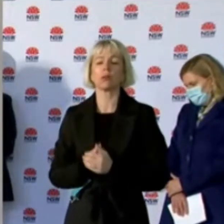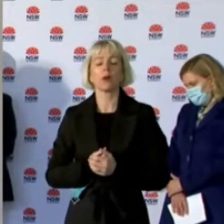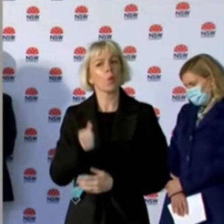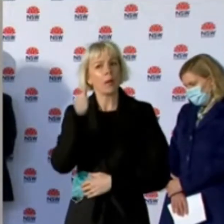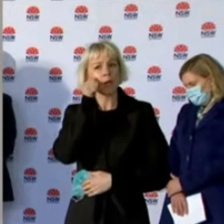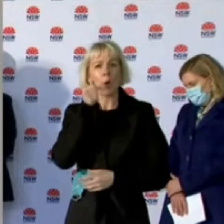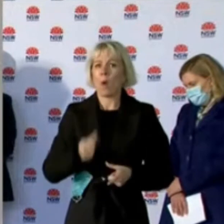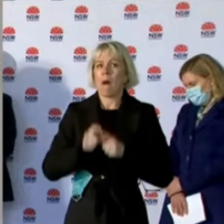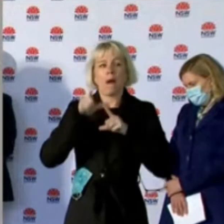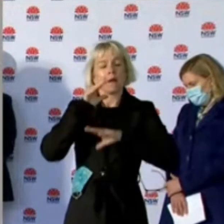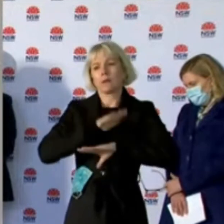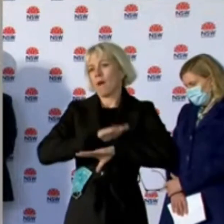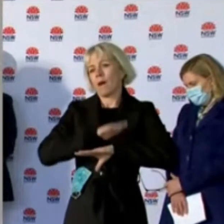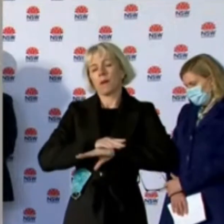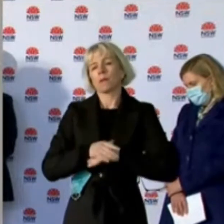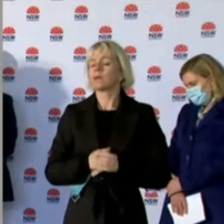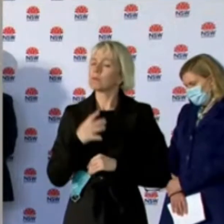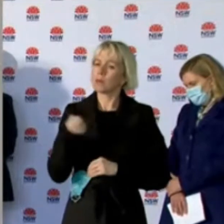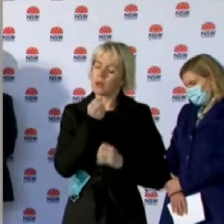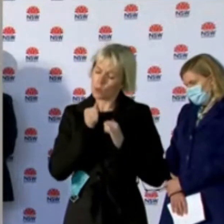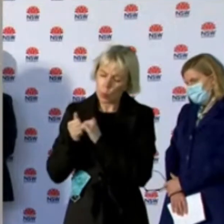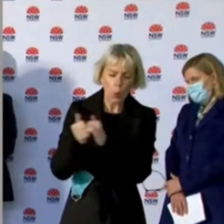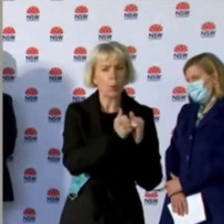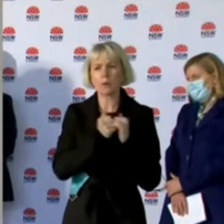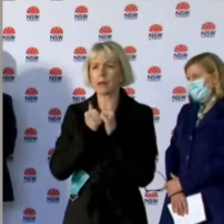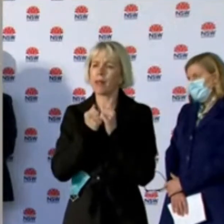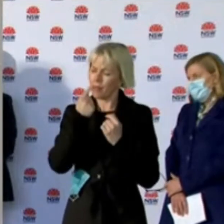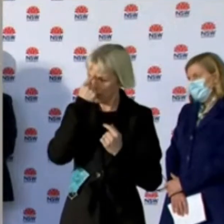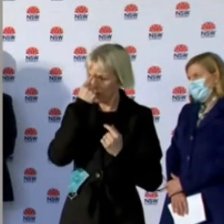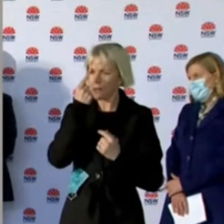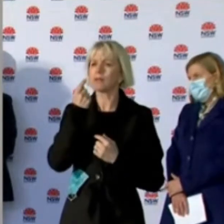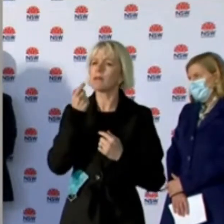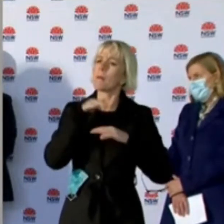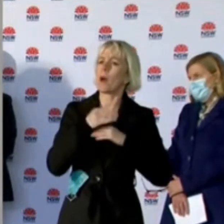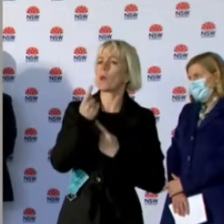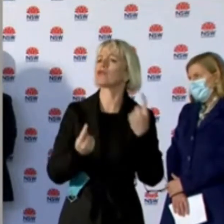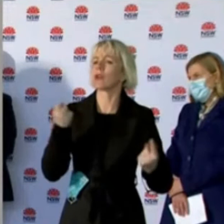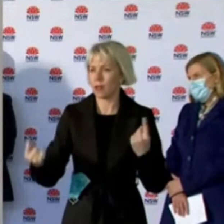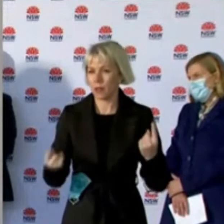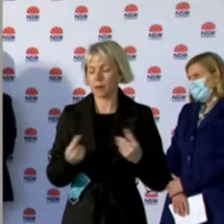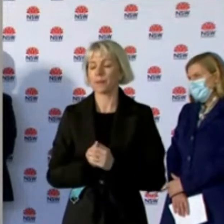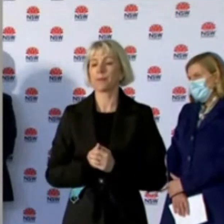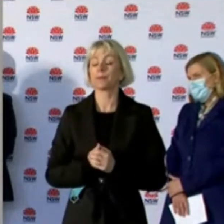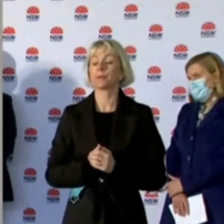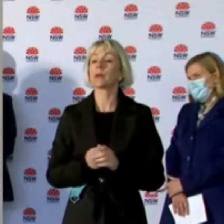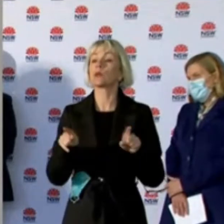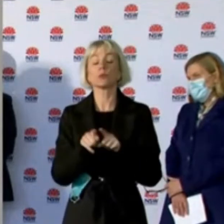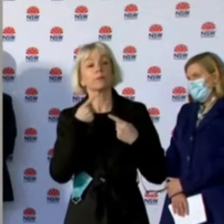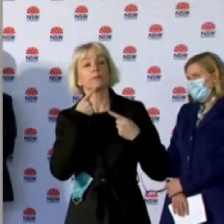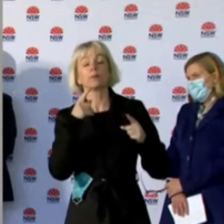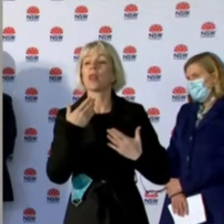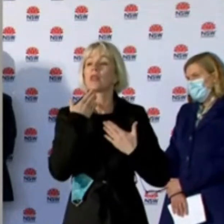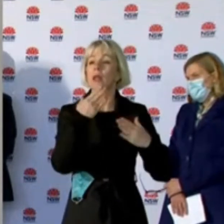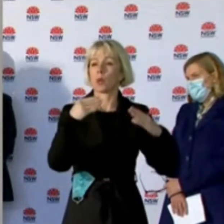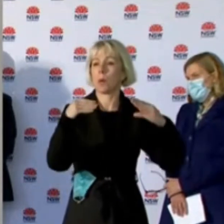together during this time, we'll come out stronger at the other end. Finally, I want to thank the banking sector as well, and Matt Common and the